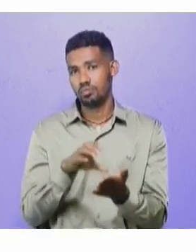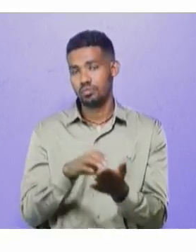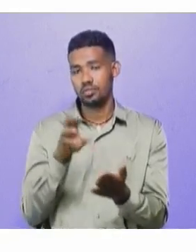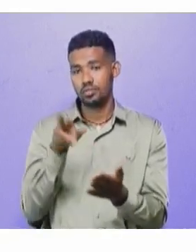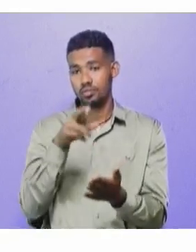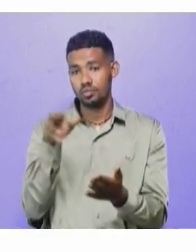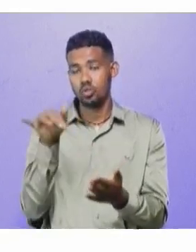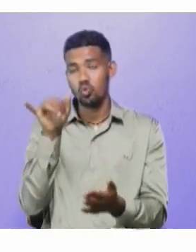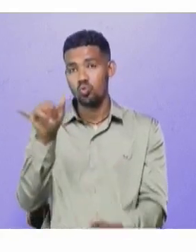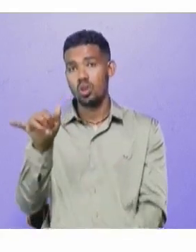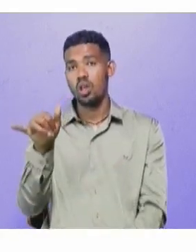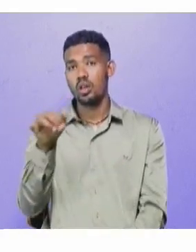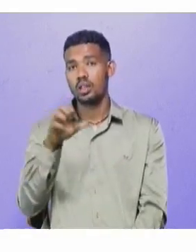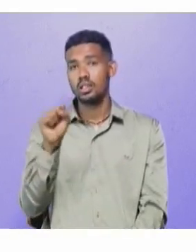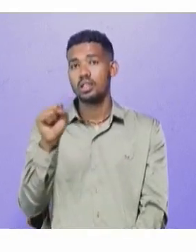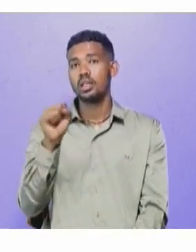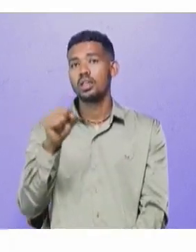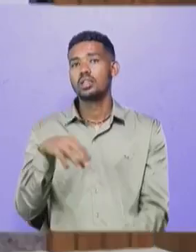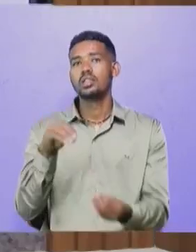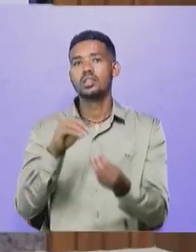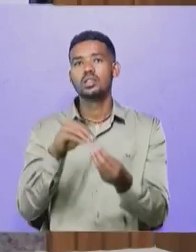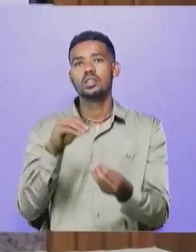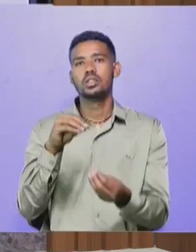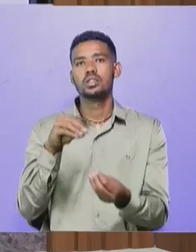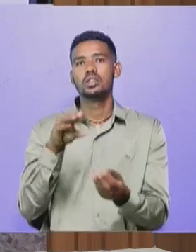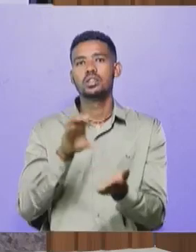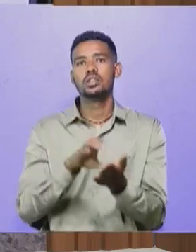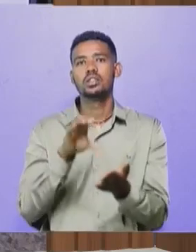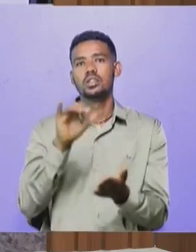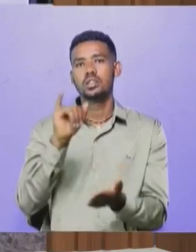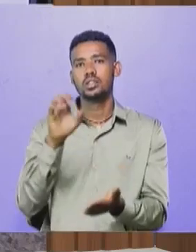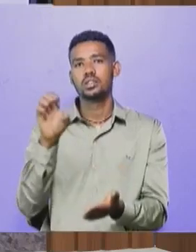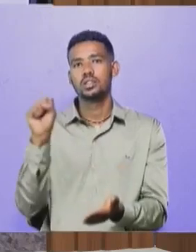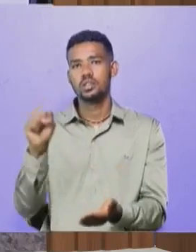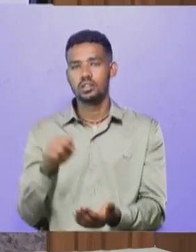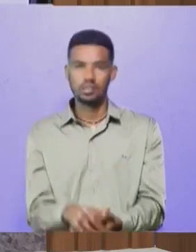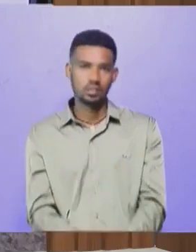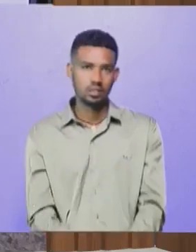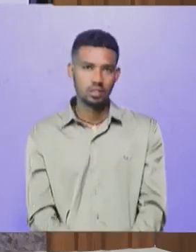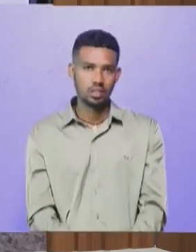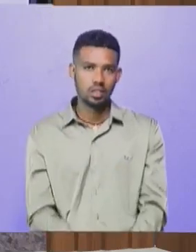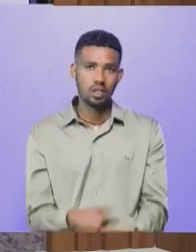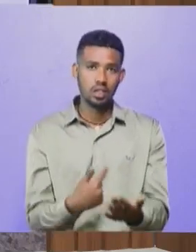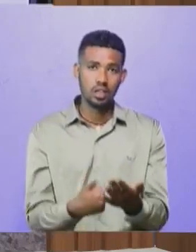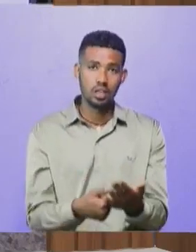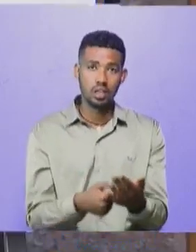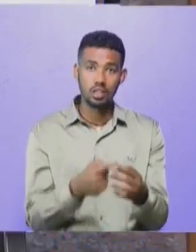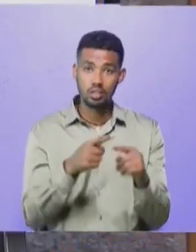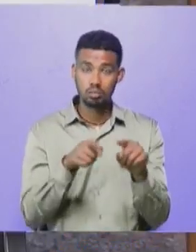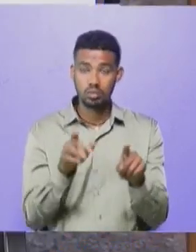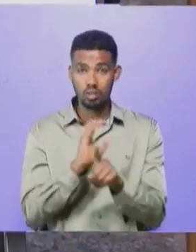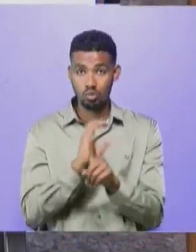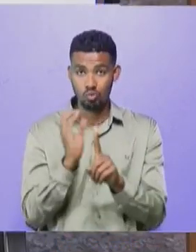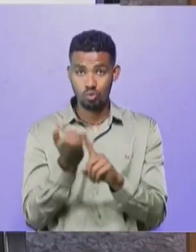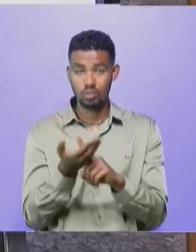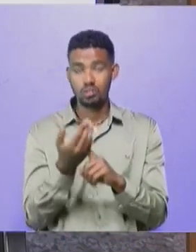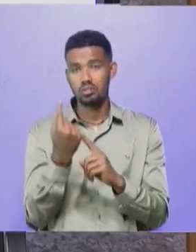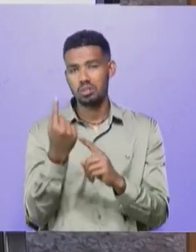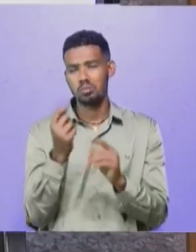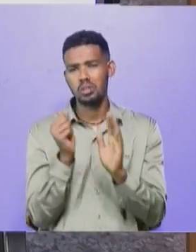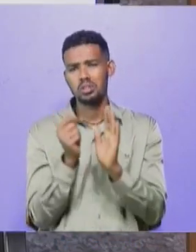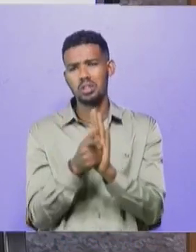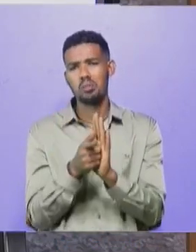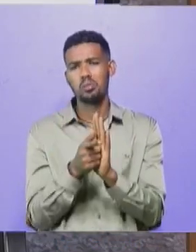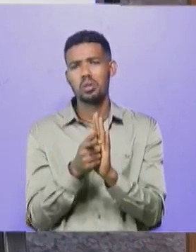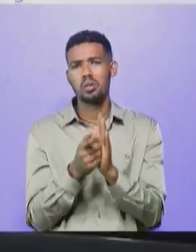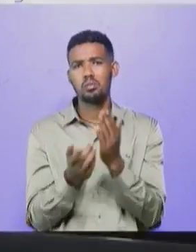cancel Y and make it cities. But here is a special condition. Some examples,